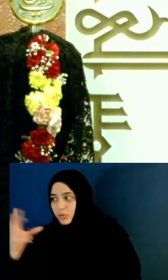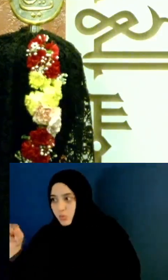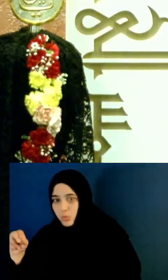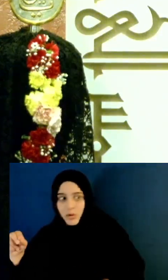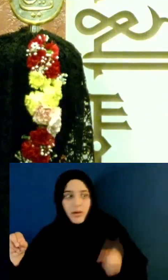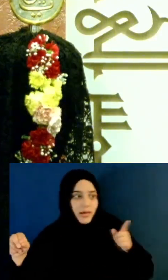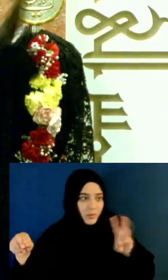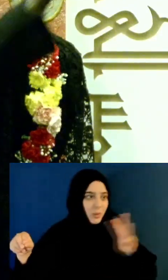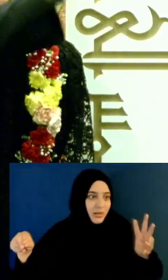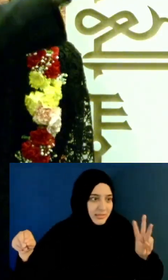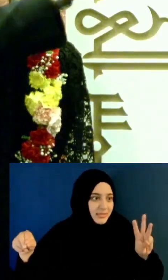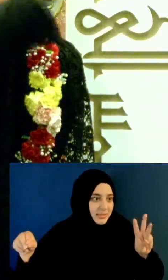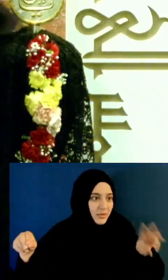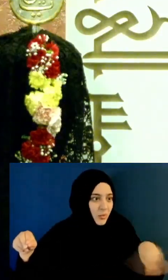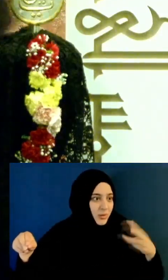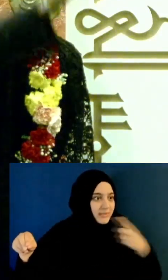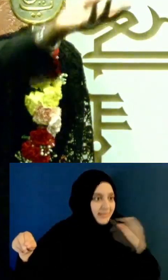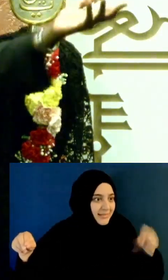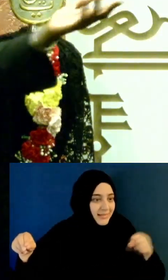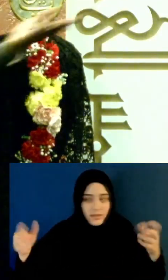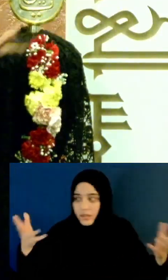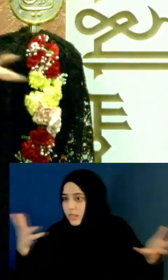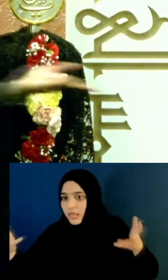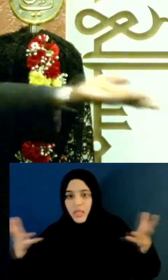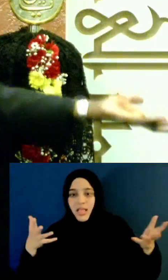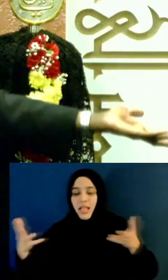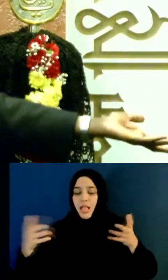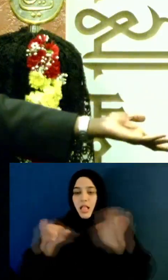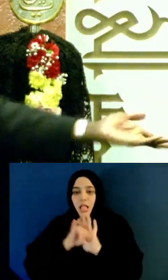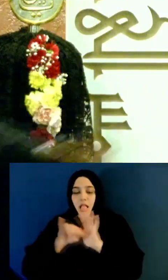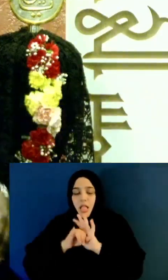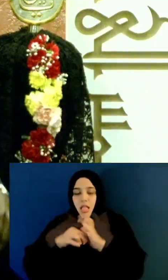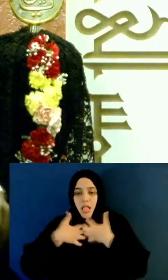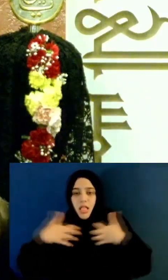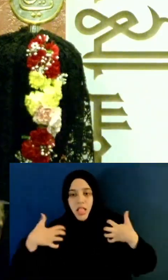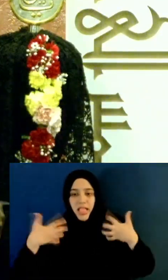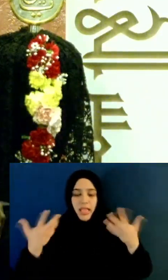Another example, somebody said, you know, Canada gave me everything. But what has Islam given me?